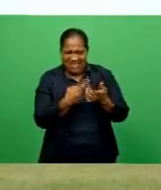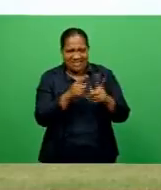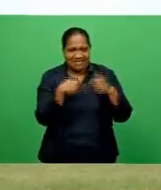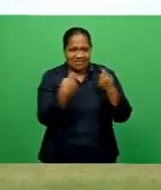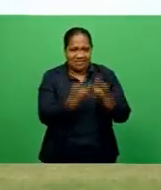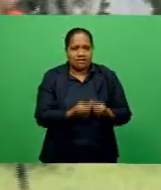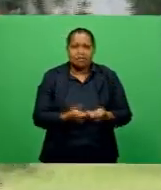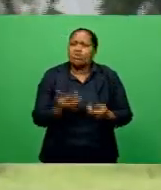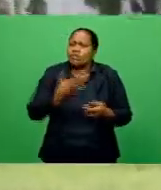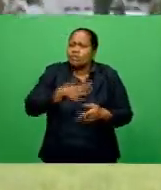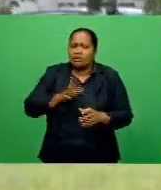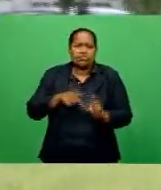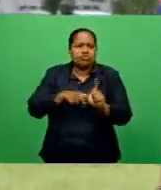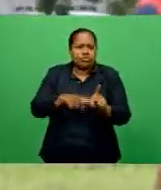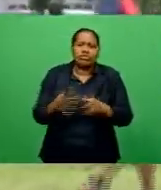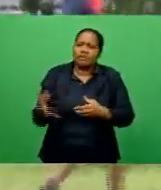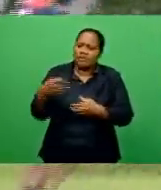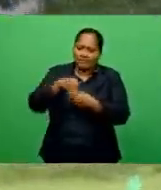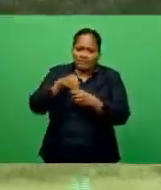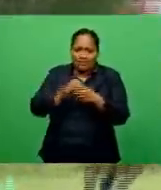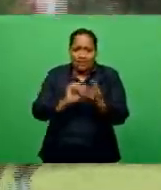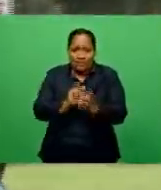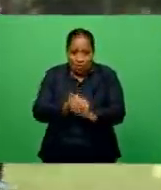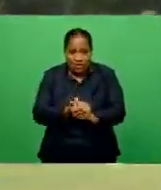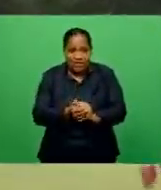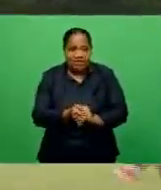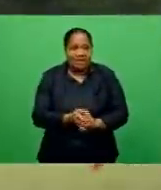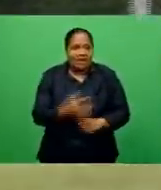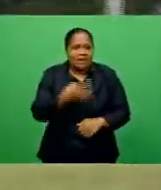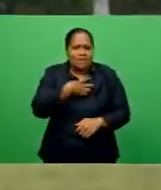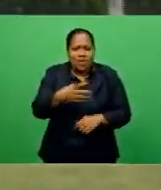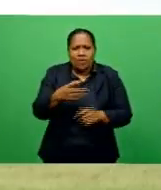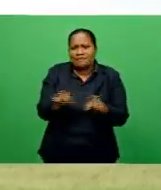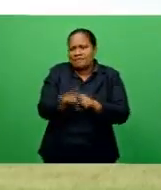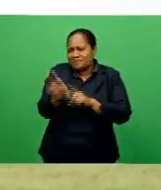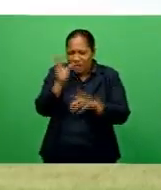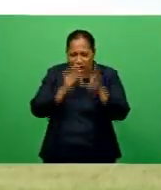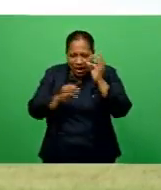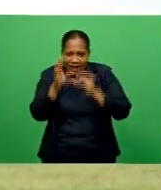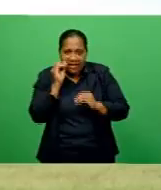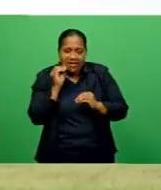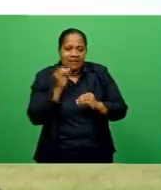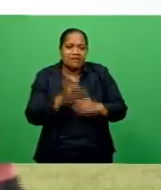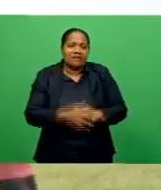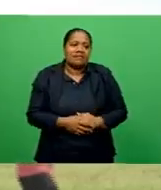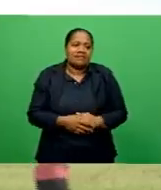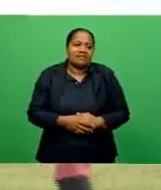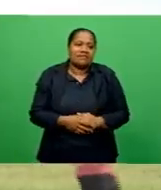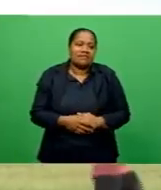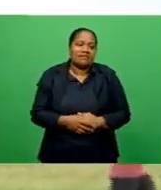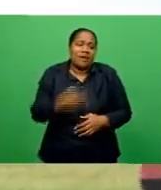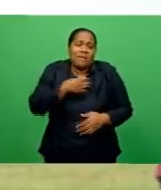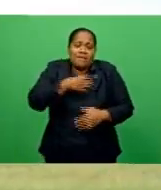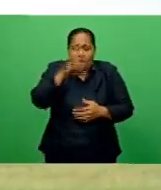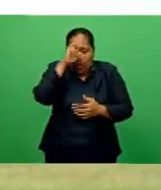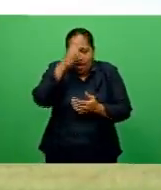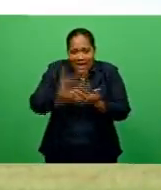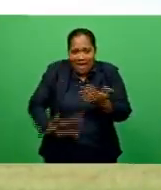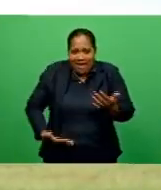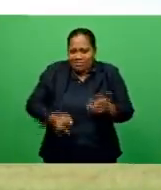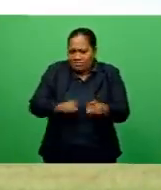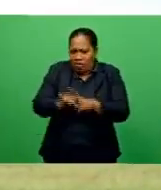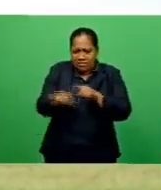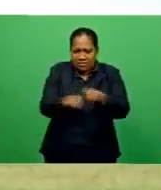sport. It was more of a learning or more of an experience for most of these